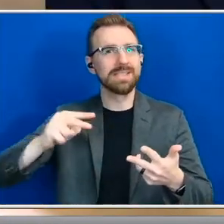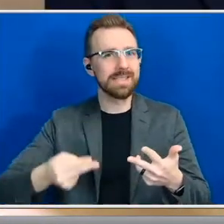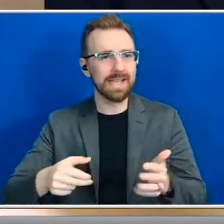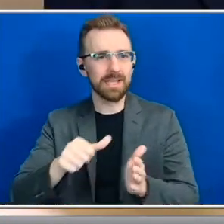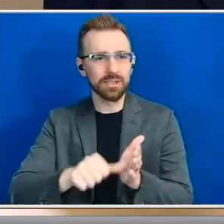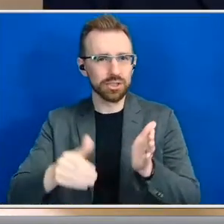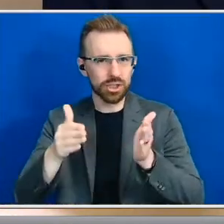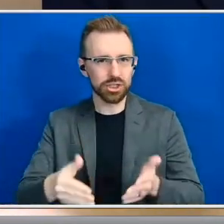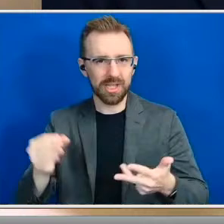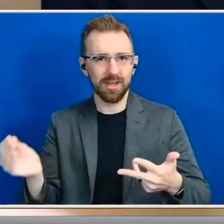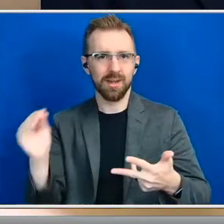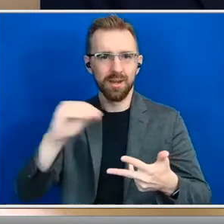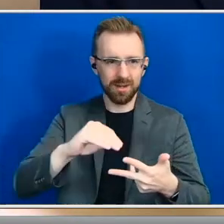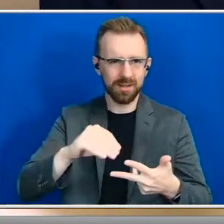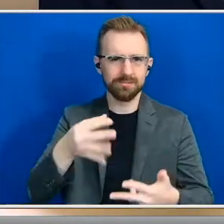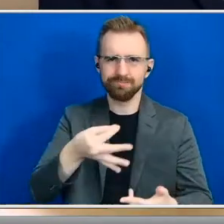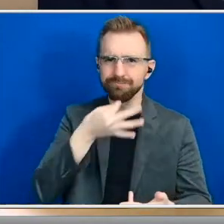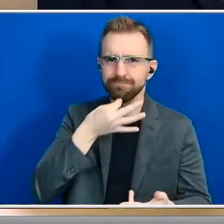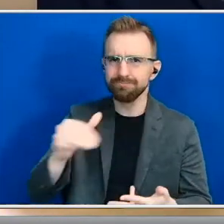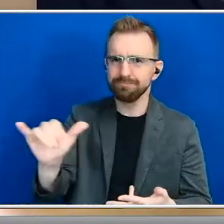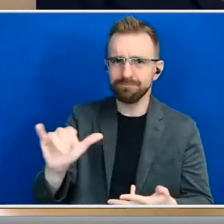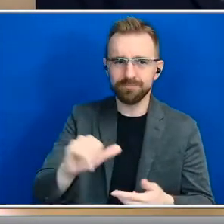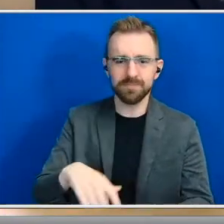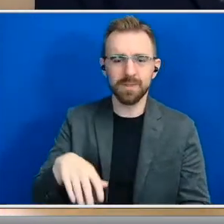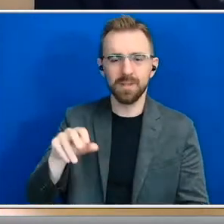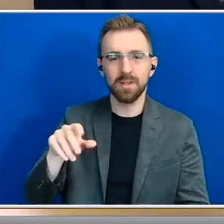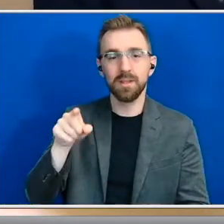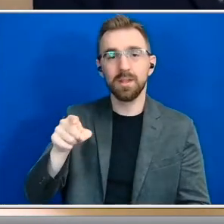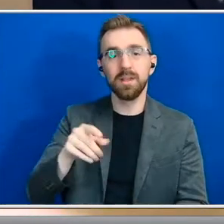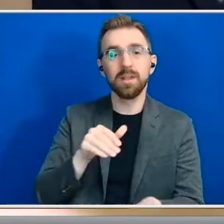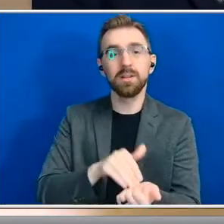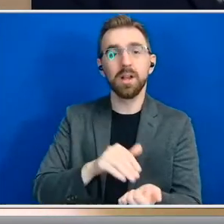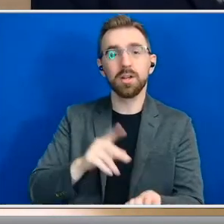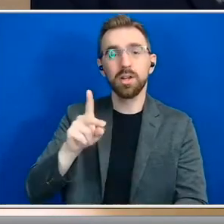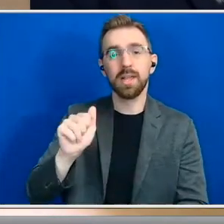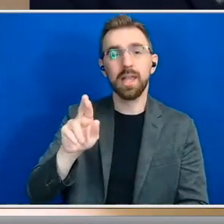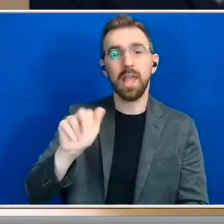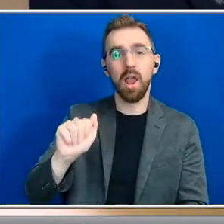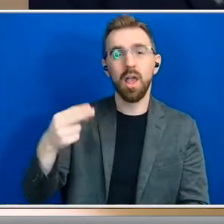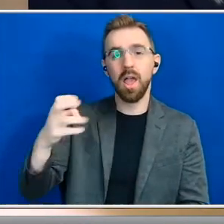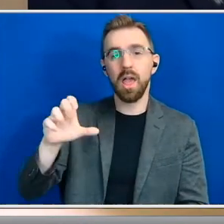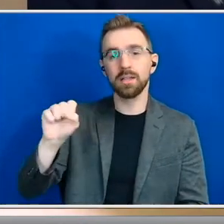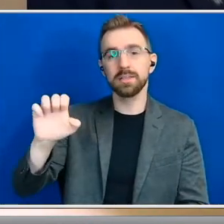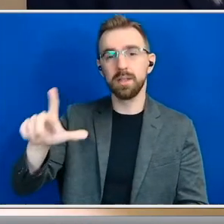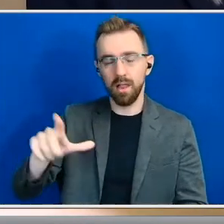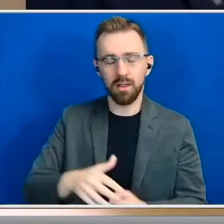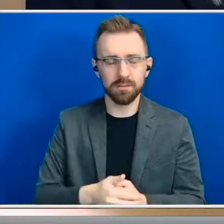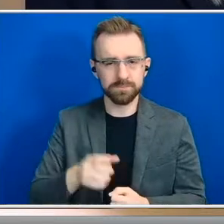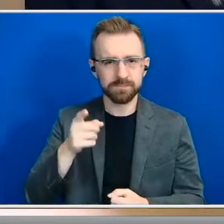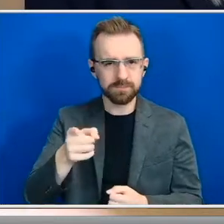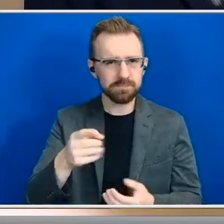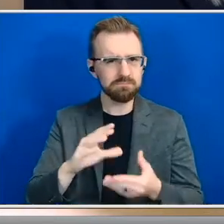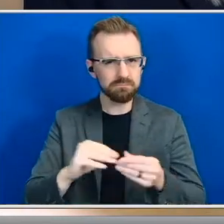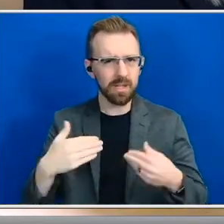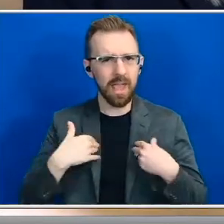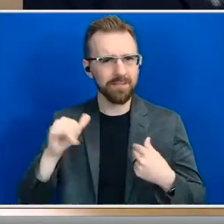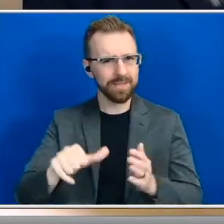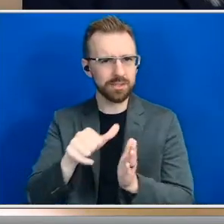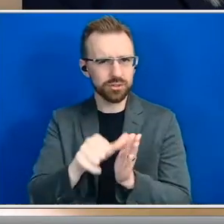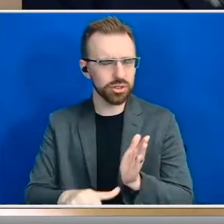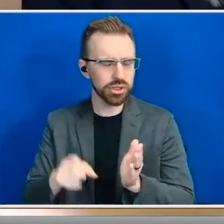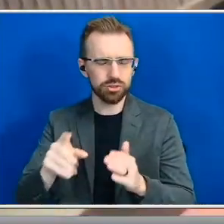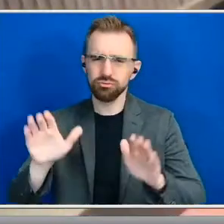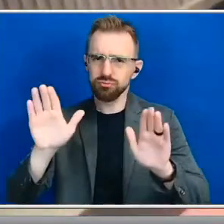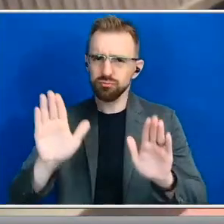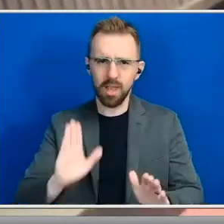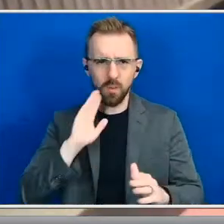top of her game, vascular surgeon Dr. Kara Hessel. We were saying, listen, I got this surgeon. She's great. We're going to be a team. We're going to do